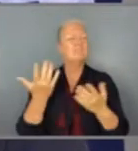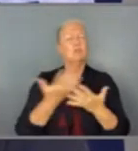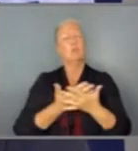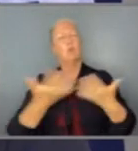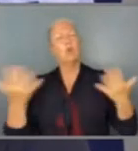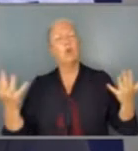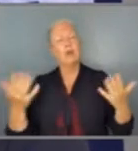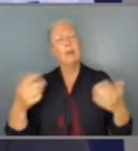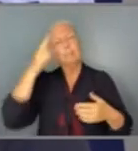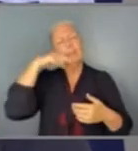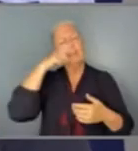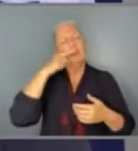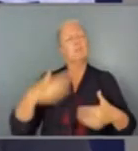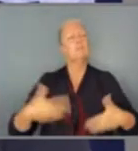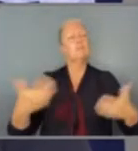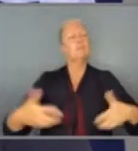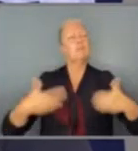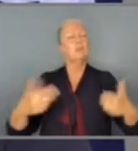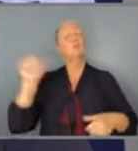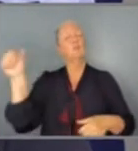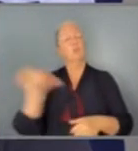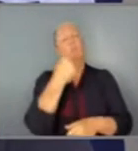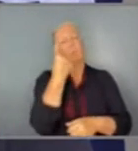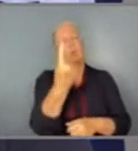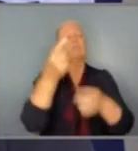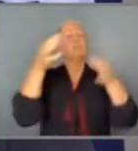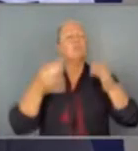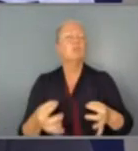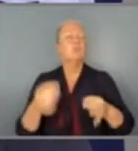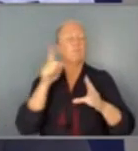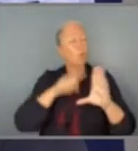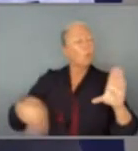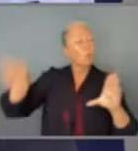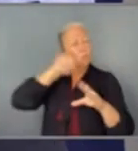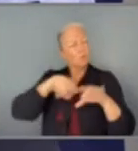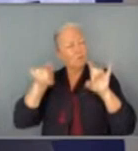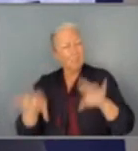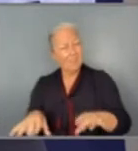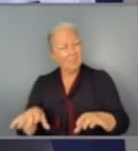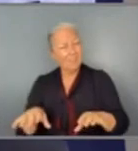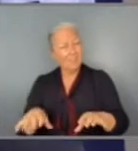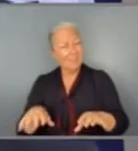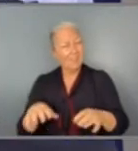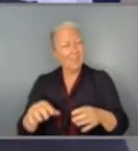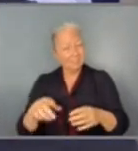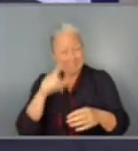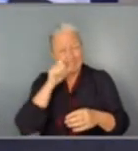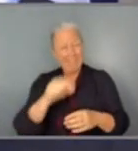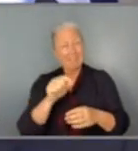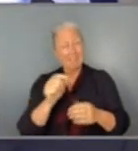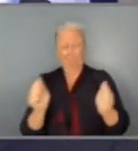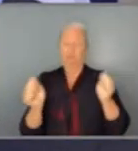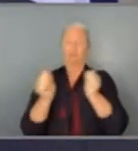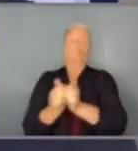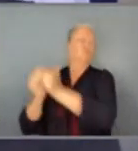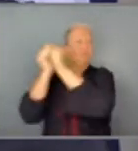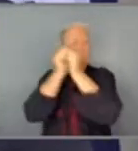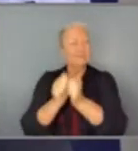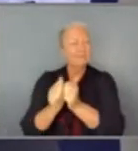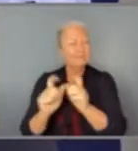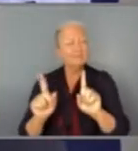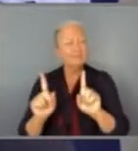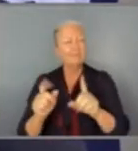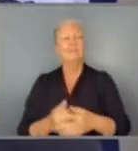these differences. Is this something you're still trying to secure, consensus on these issues as a nation moving forward? Well, look,